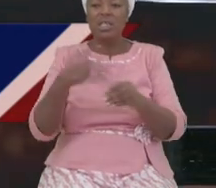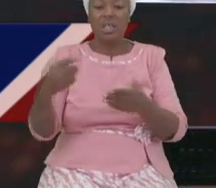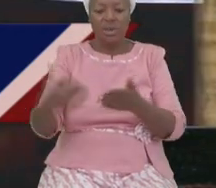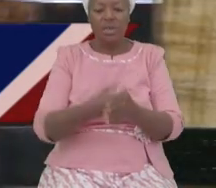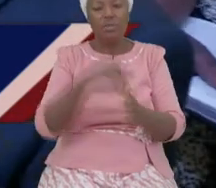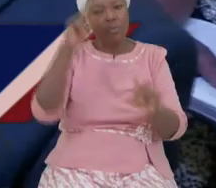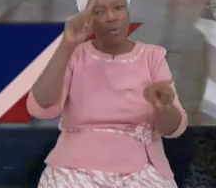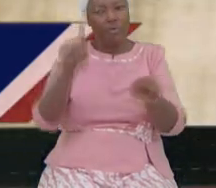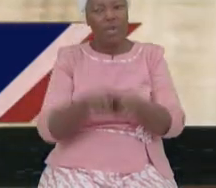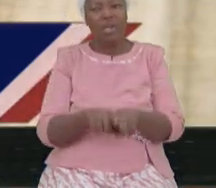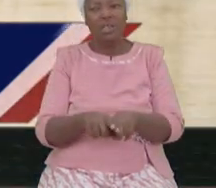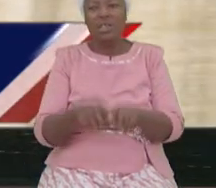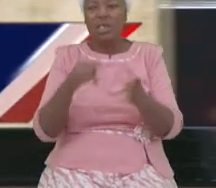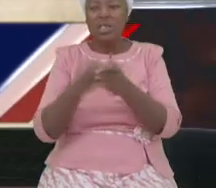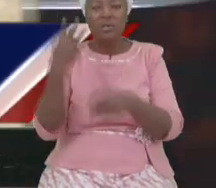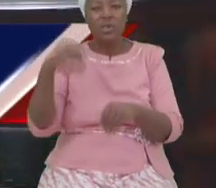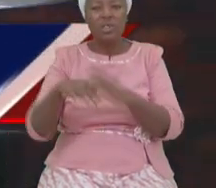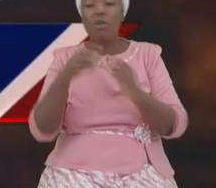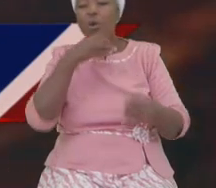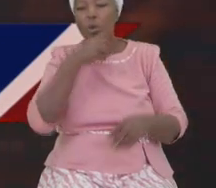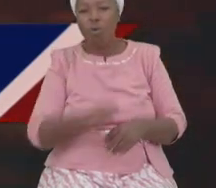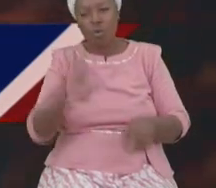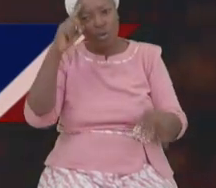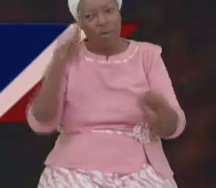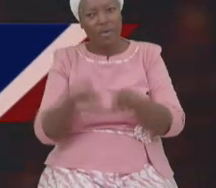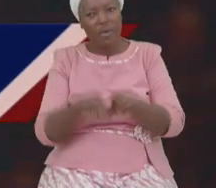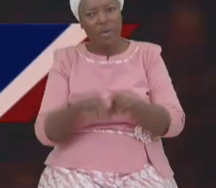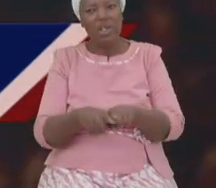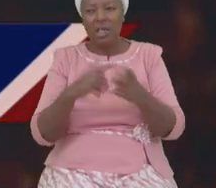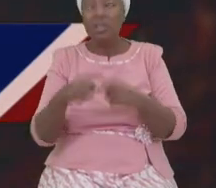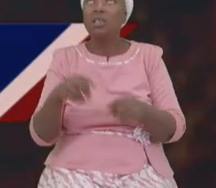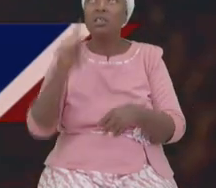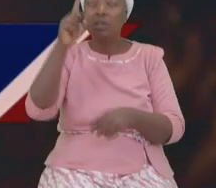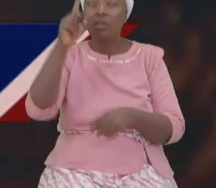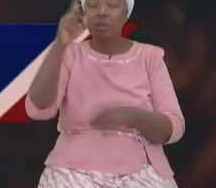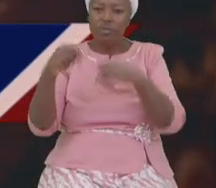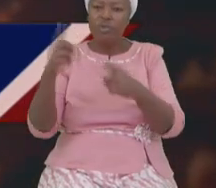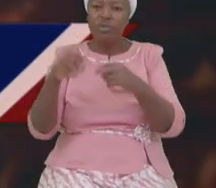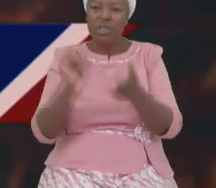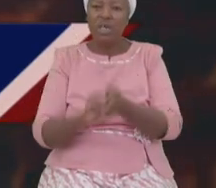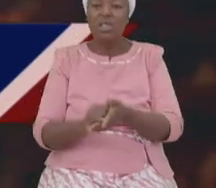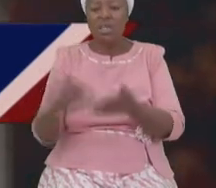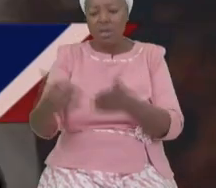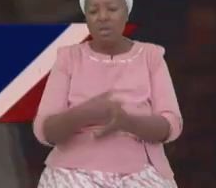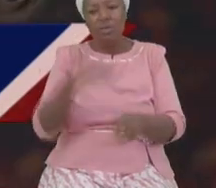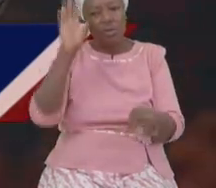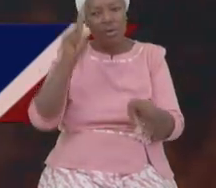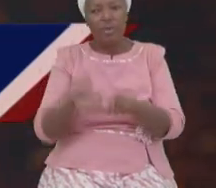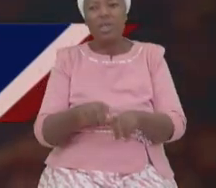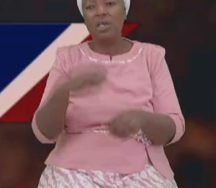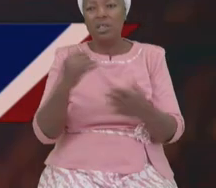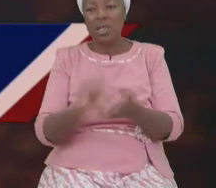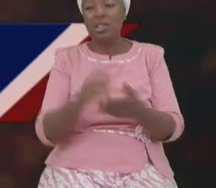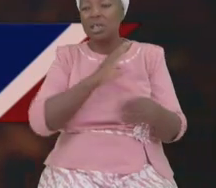covenant. It was in the old covenant, and it comes to the new covenant, and Christ has